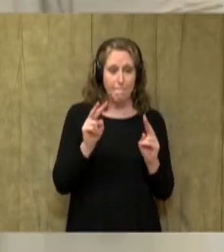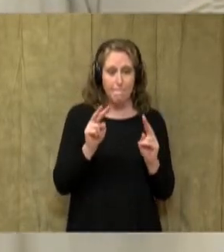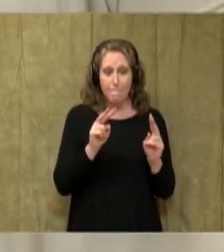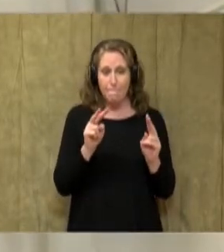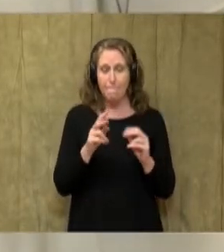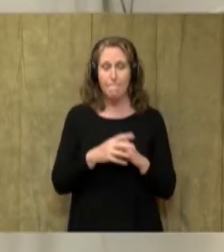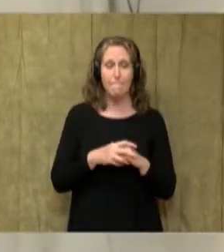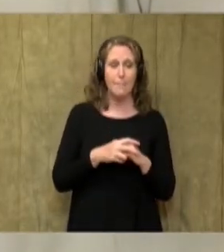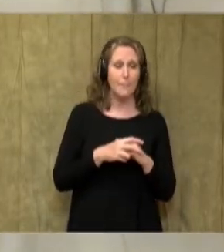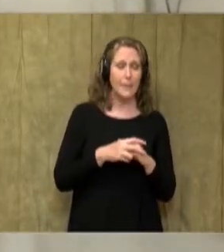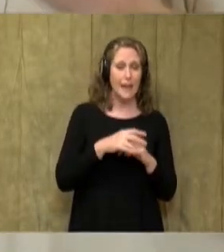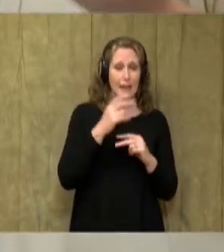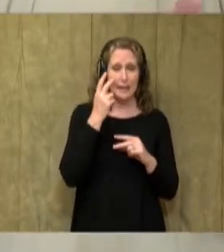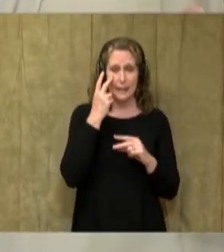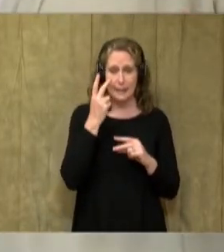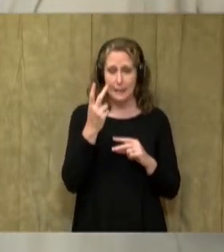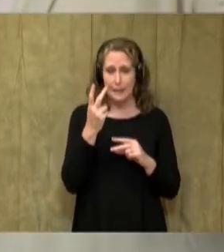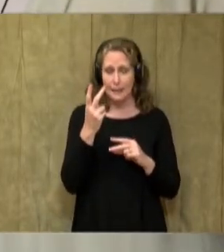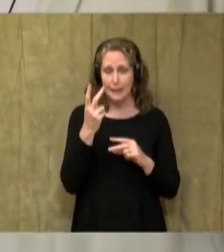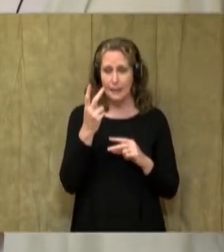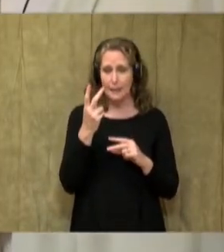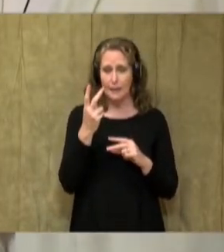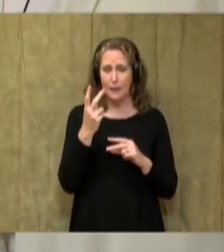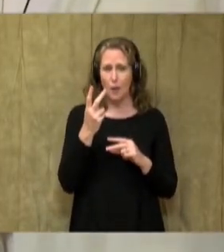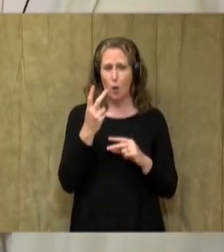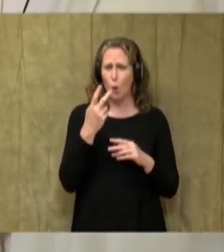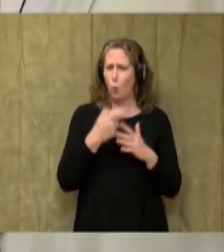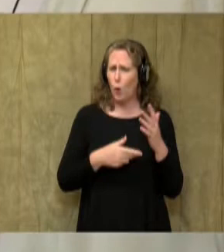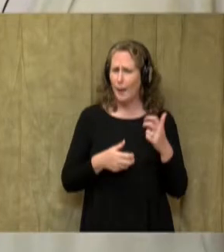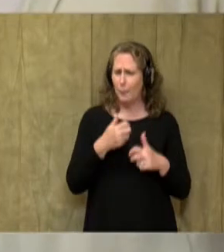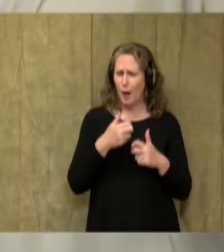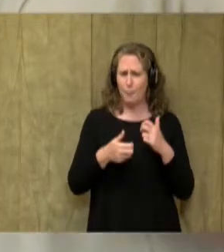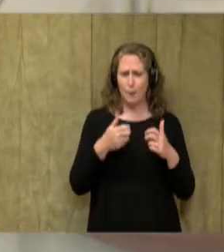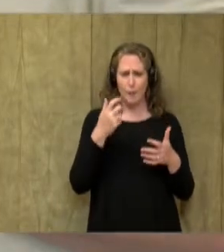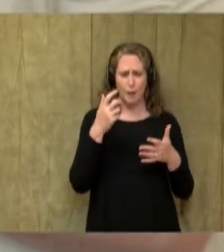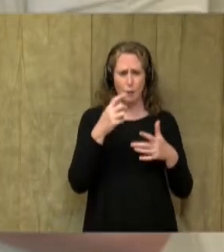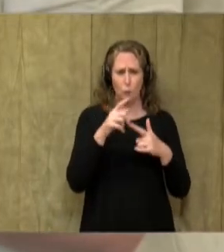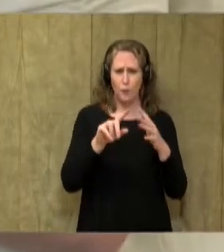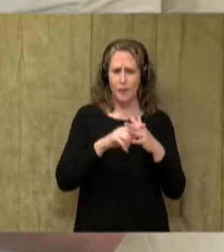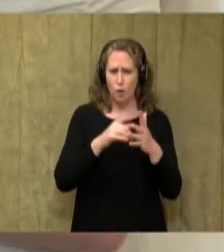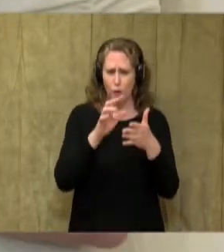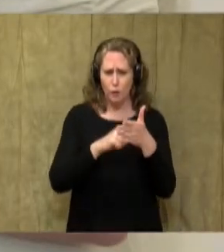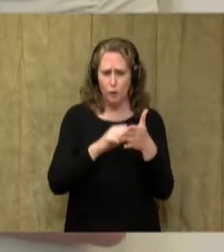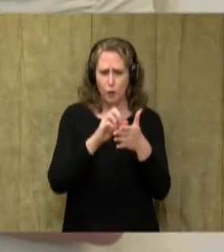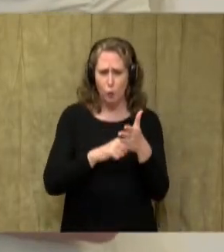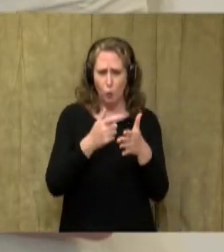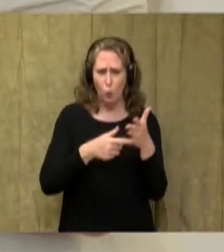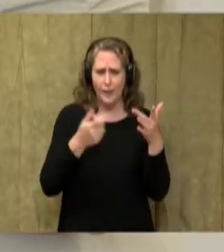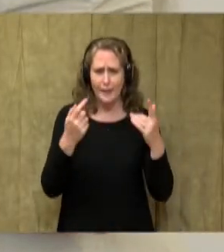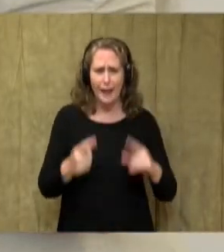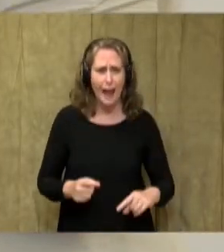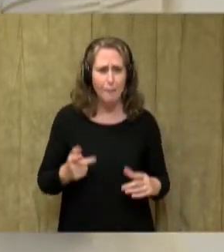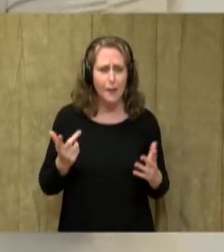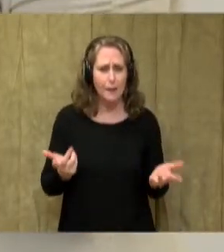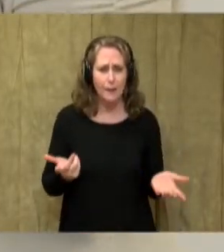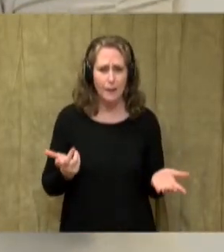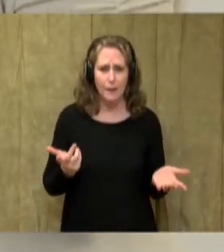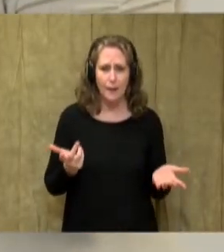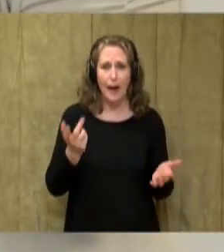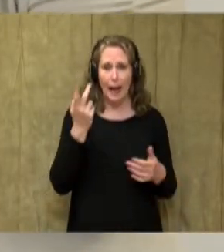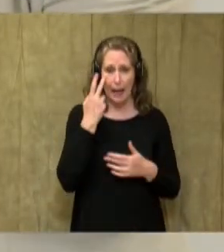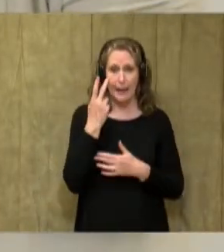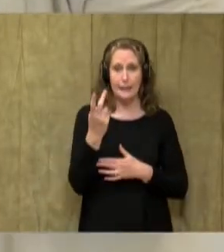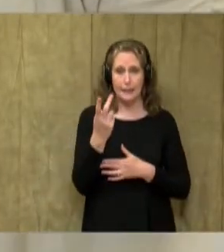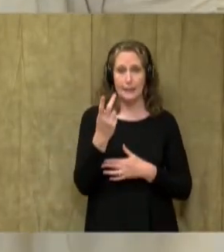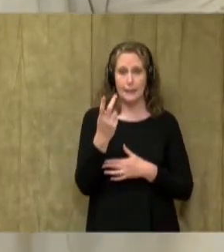problem. Can you see what is going to be an issue? What's going to happen here when we start trying to take away some of our blocks? Well, I see